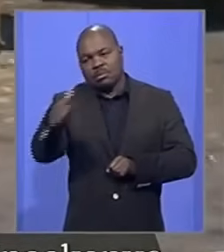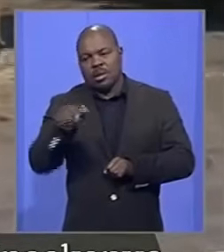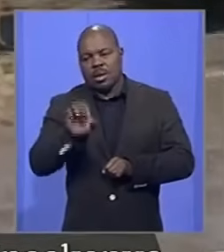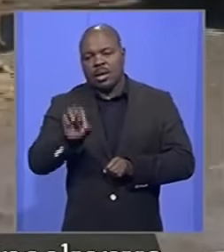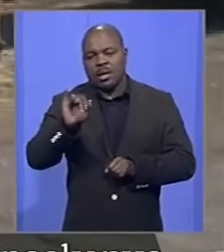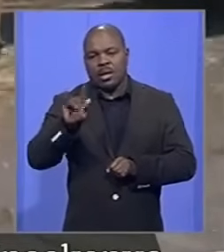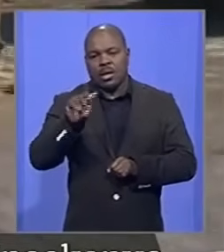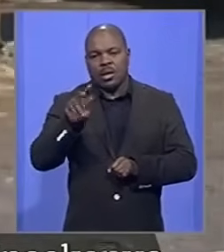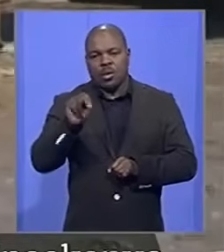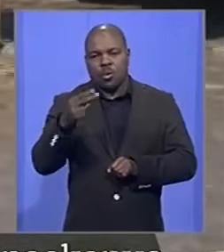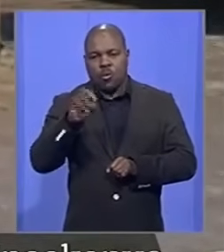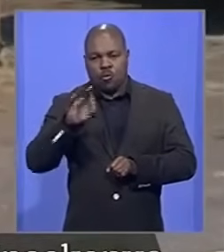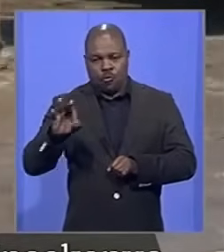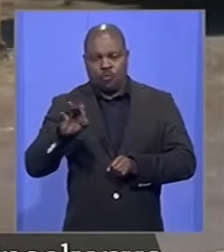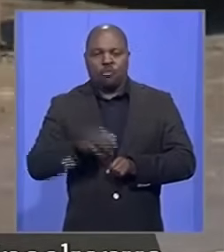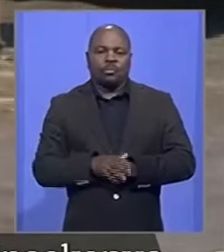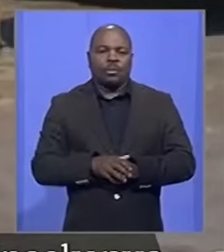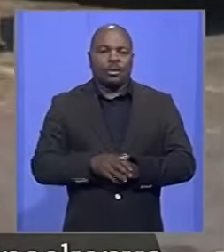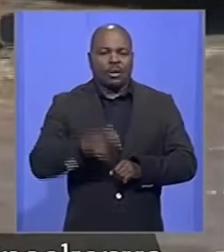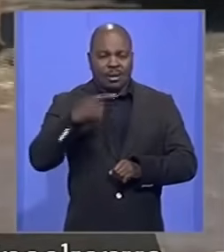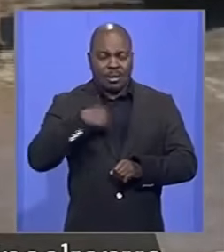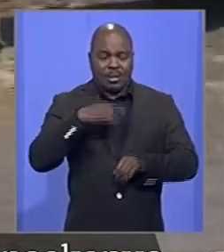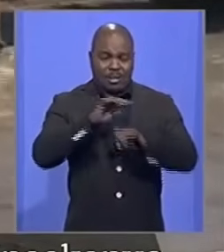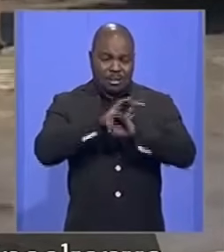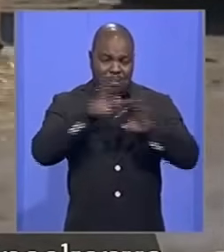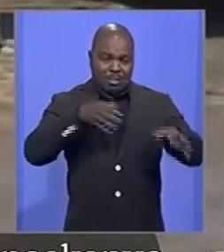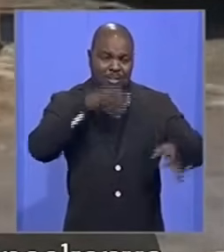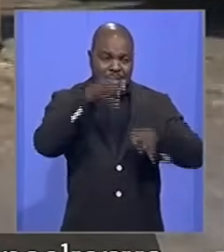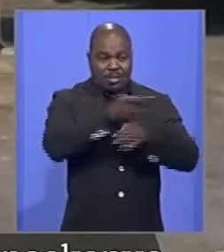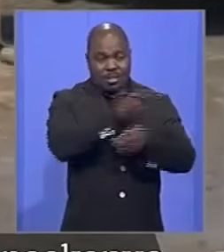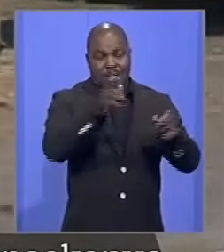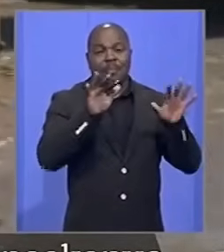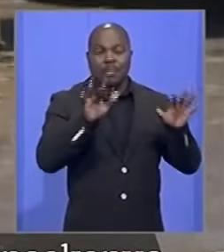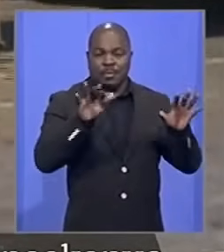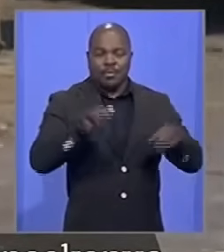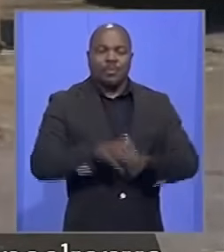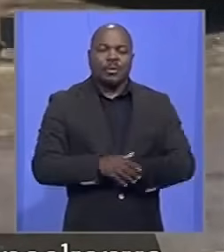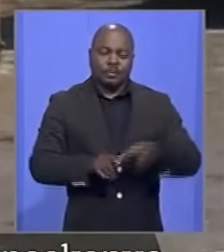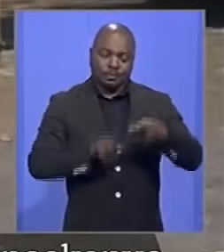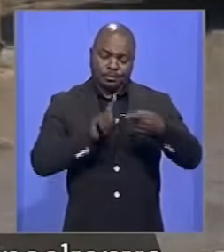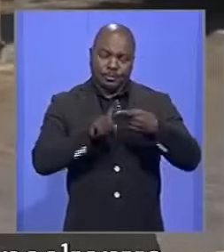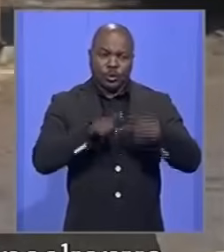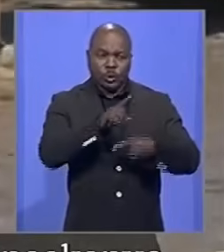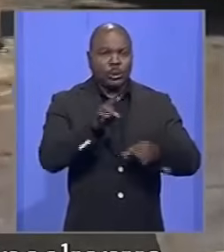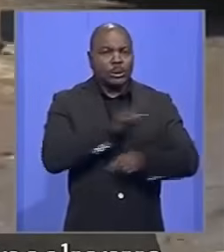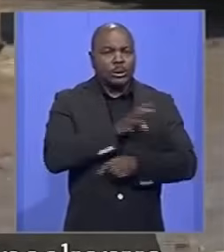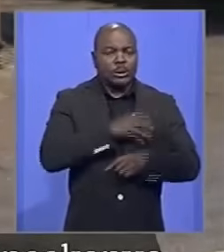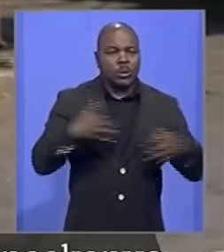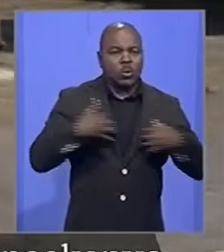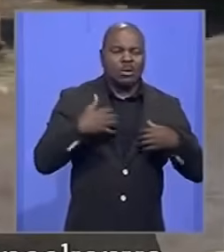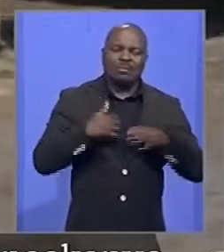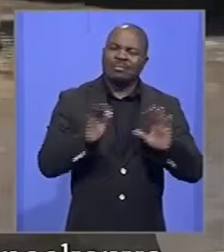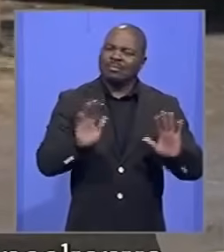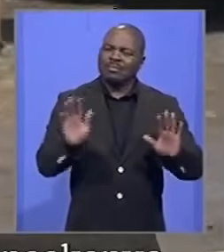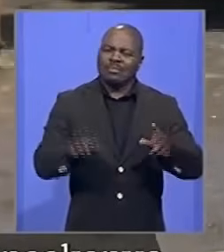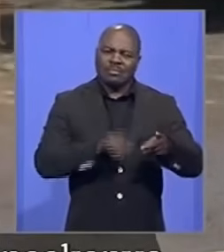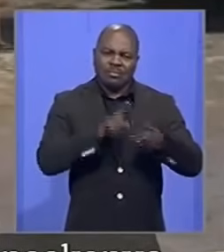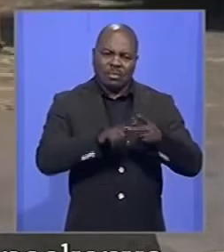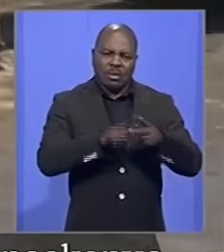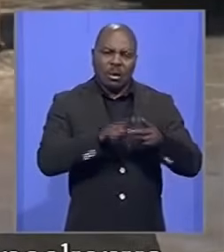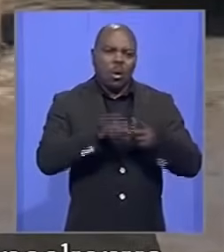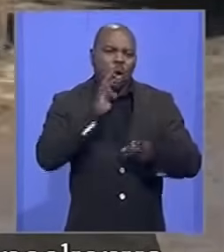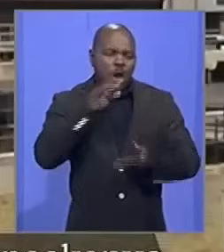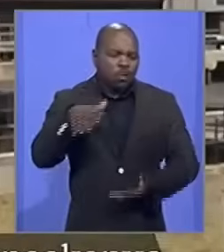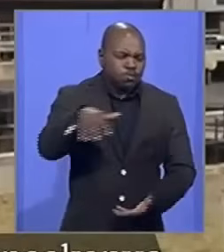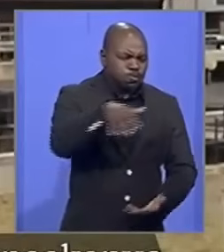Ekenhof. I would like to make a plea to the residents. 1, not to panic. 2, not to stockpile